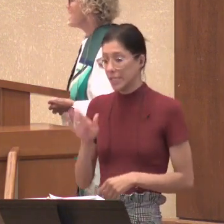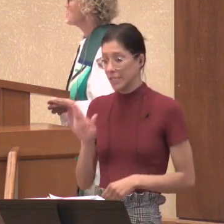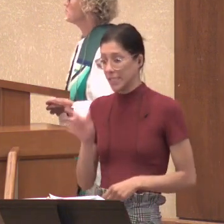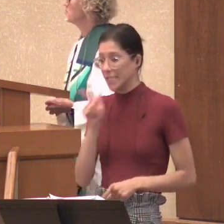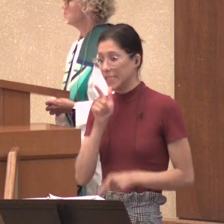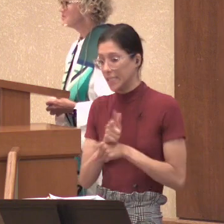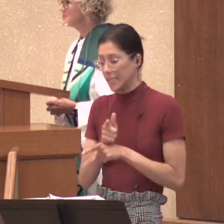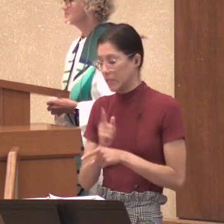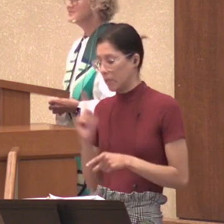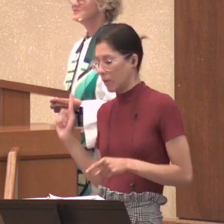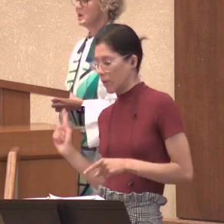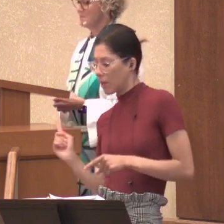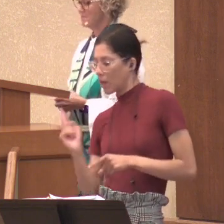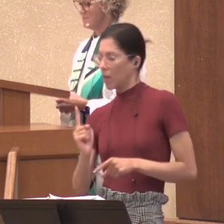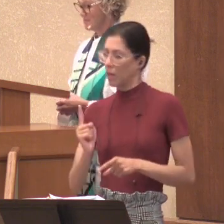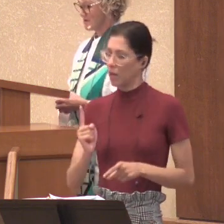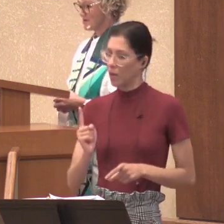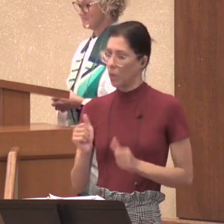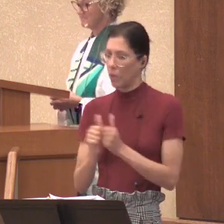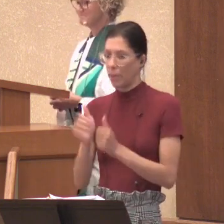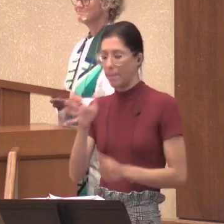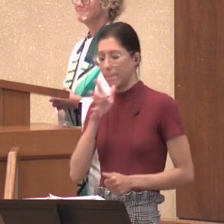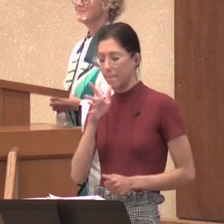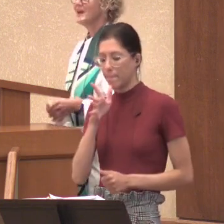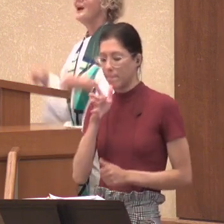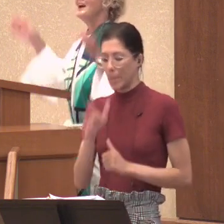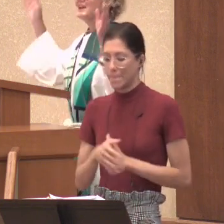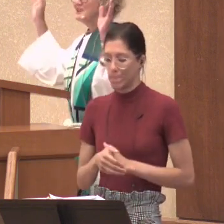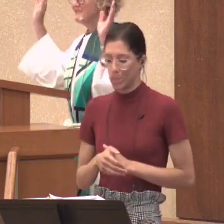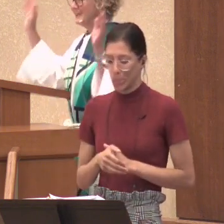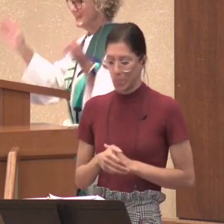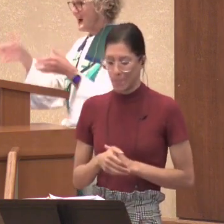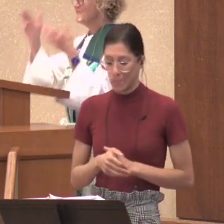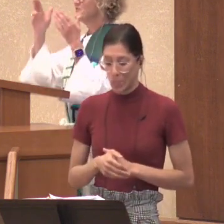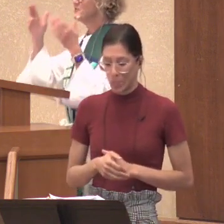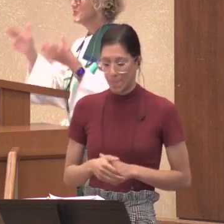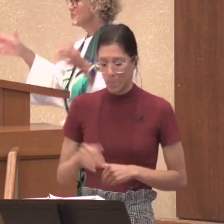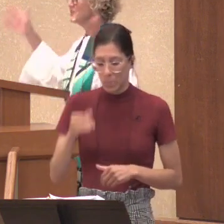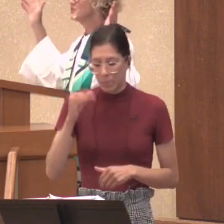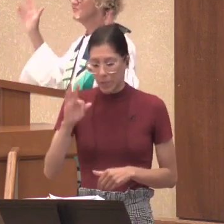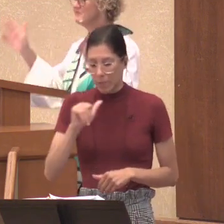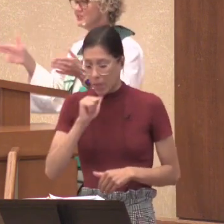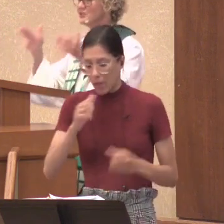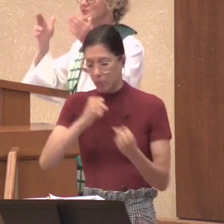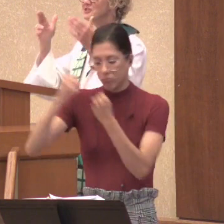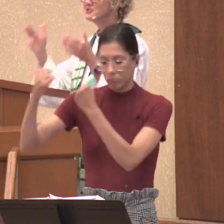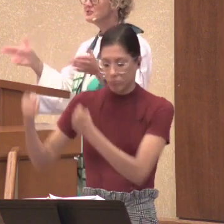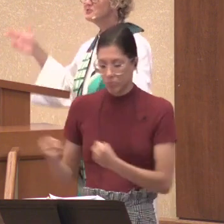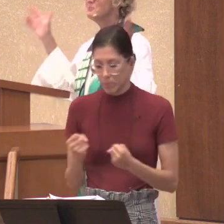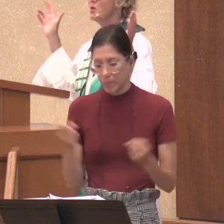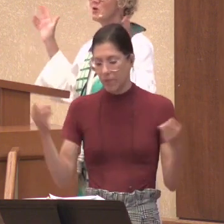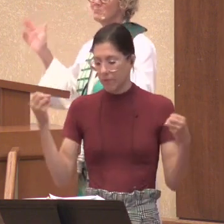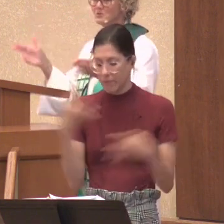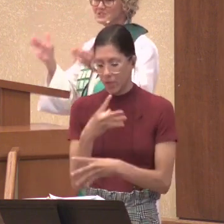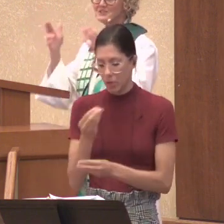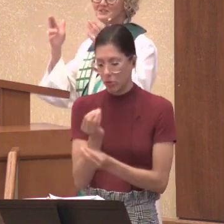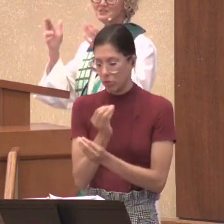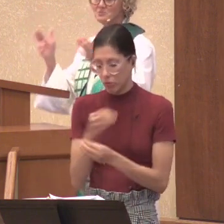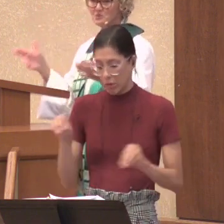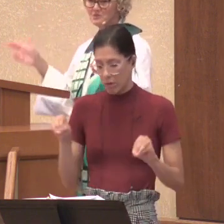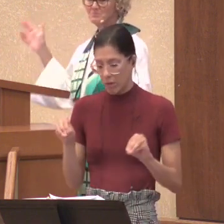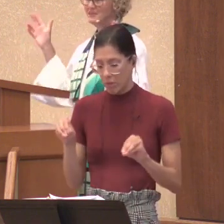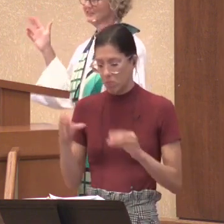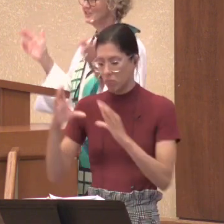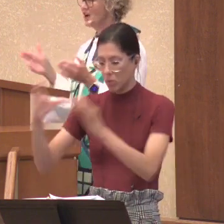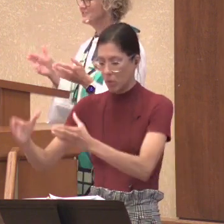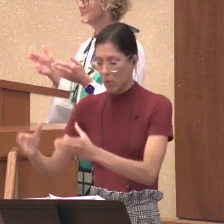came back with Moses' mother. If not for the courage of the fearless crew, poor Moses